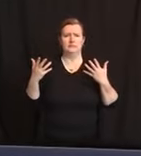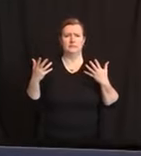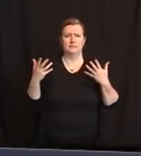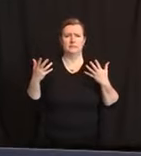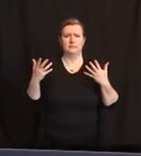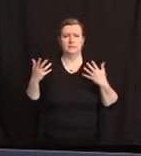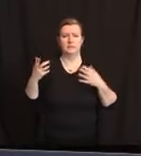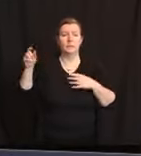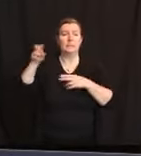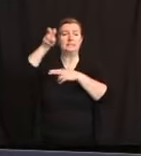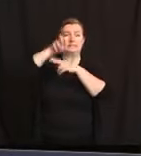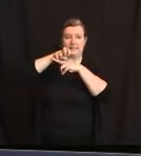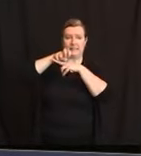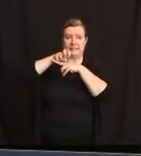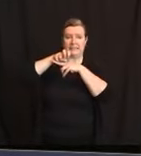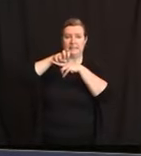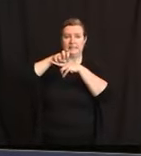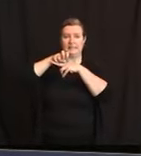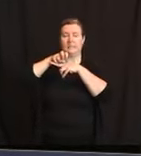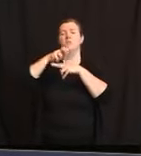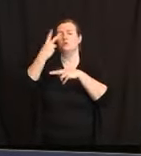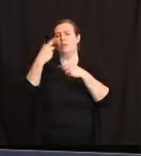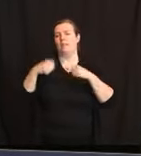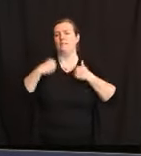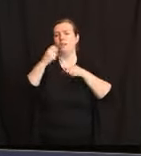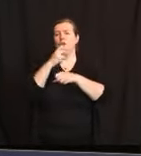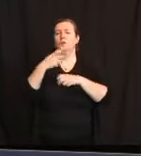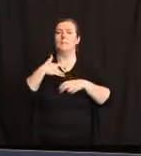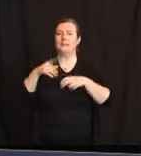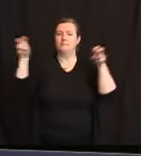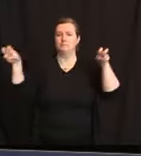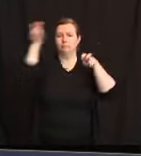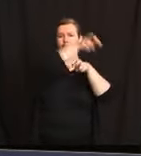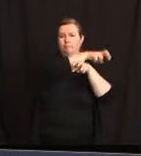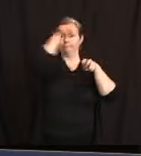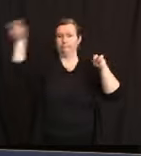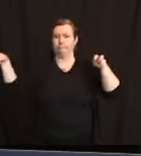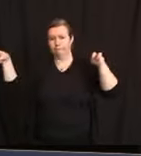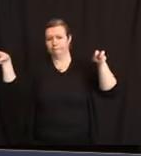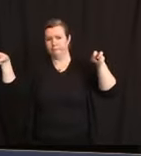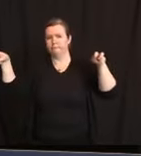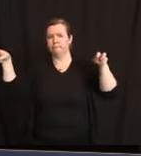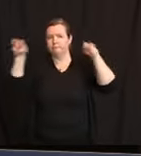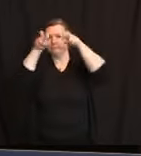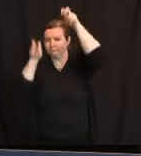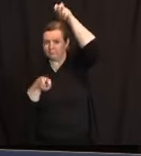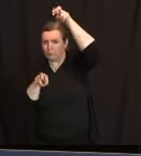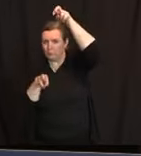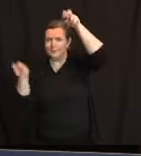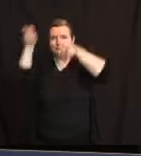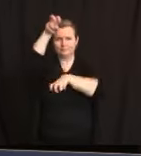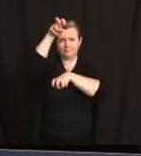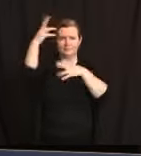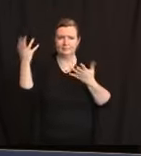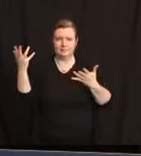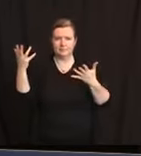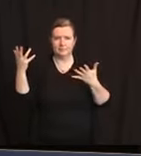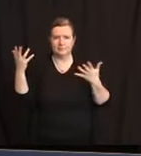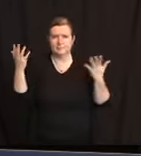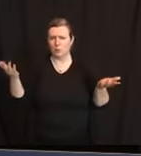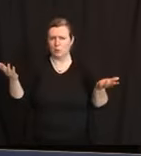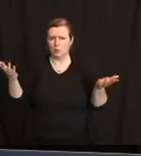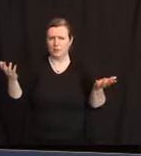know our police chief and our chief of the beach patrol, we're going to have one on a stand, have another stand a little further so